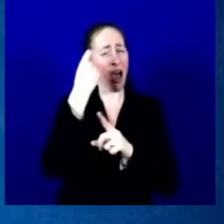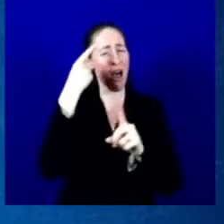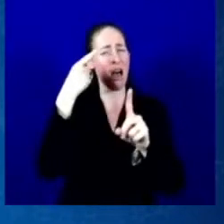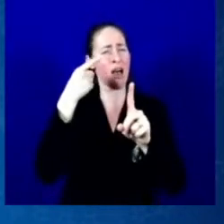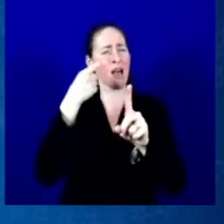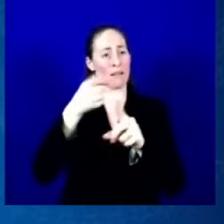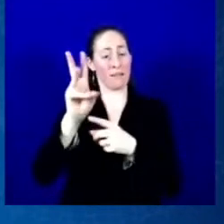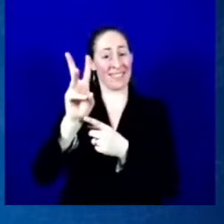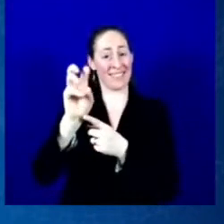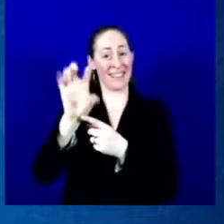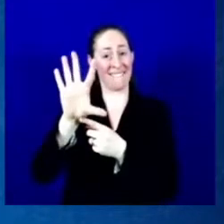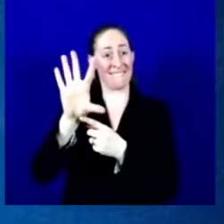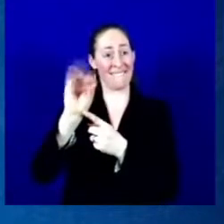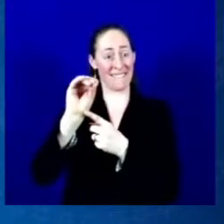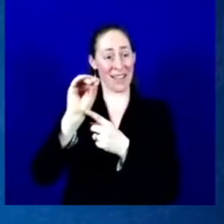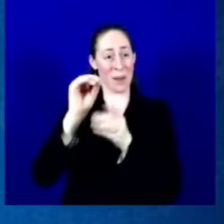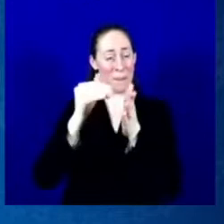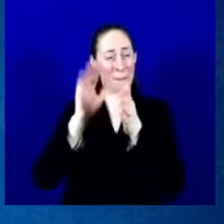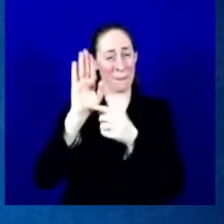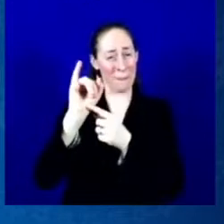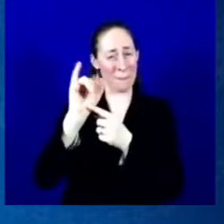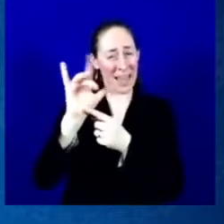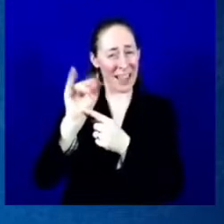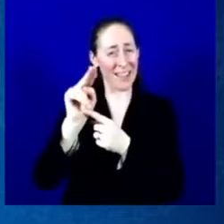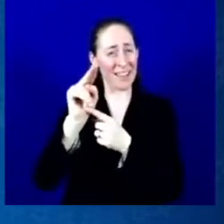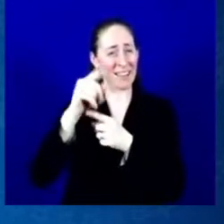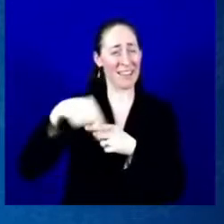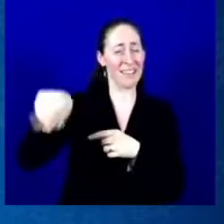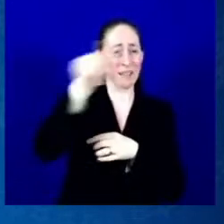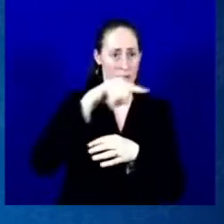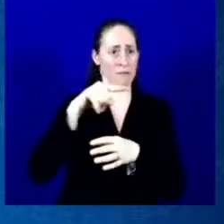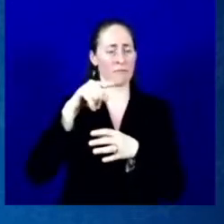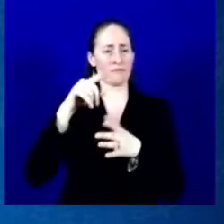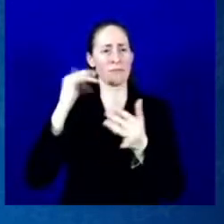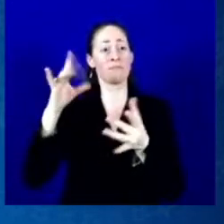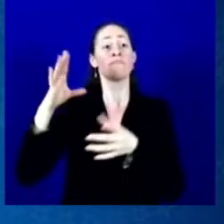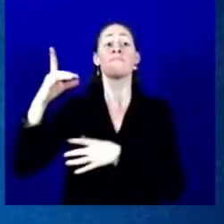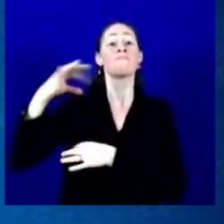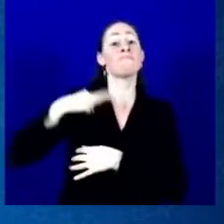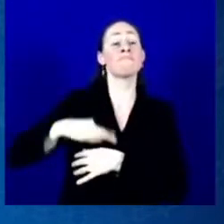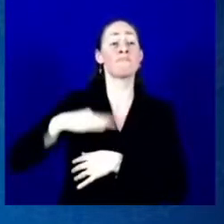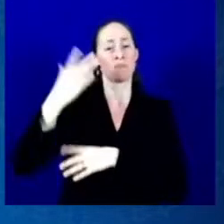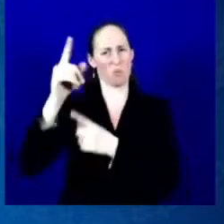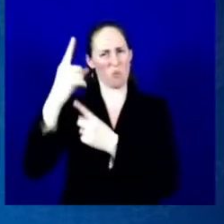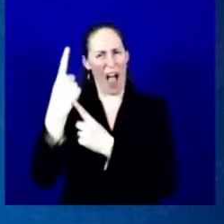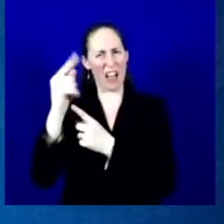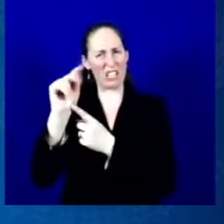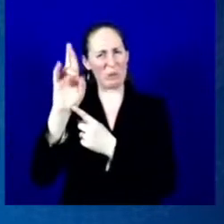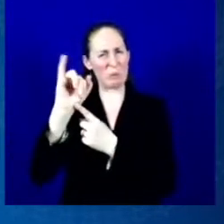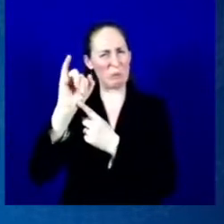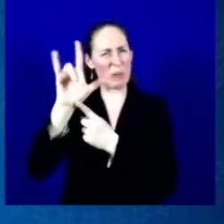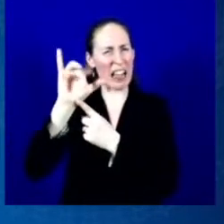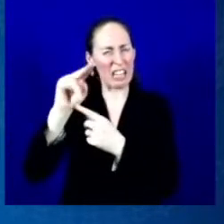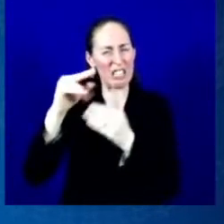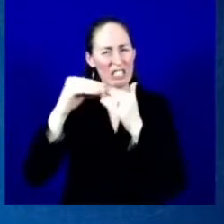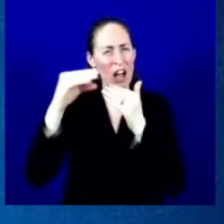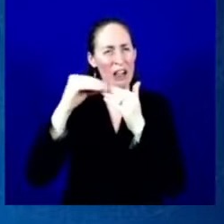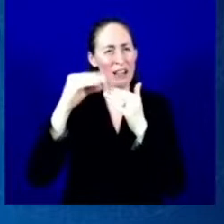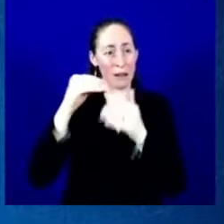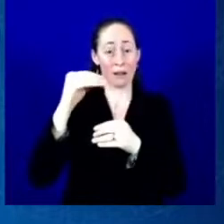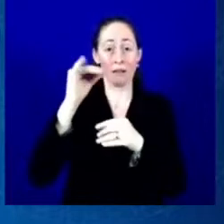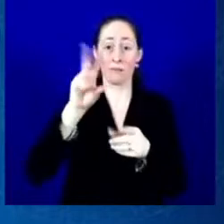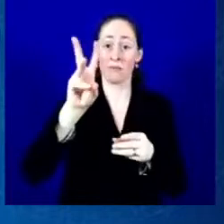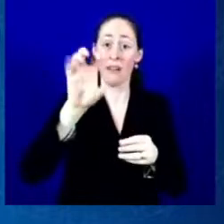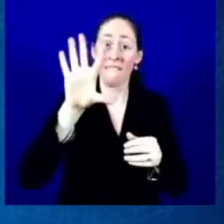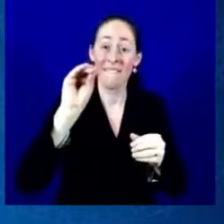worth increase by more than $1 trillion in the same exact period. Let me say it again. 650 people increased their wealth by more